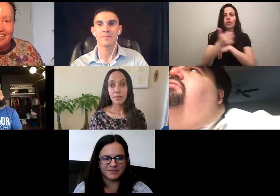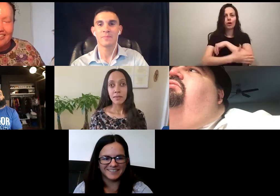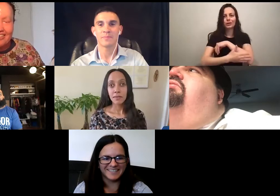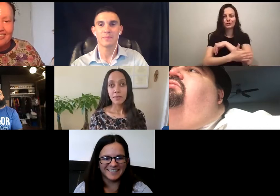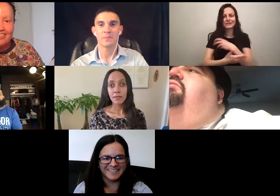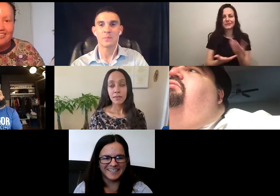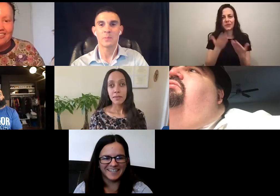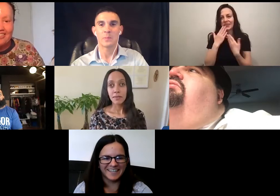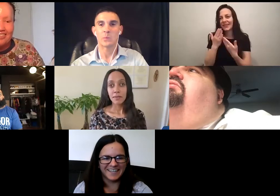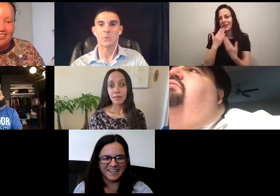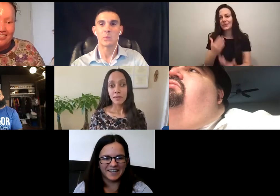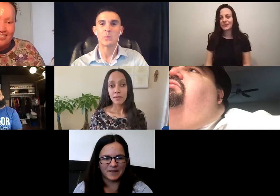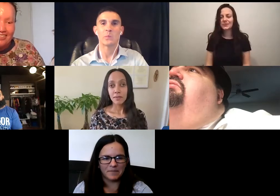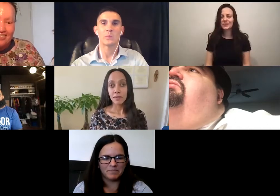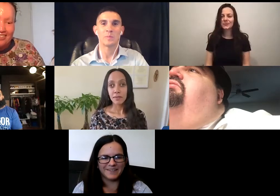yeah.